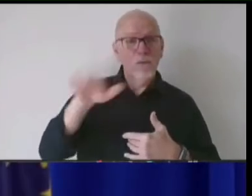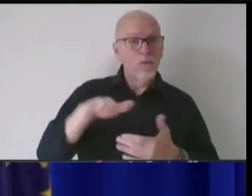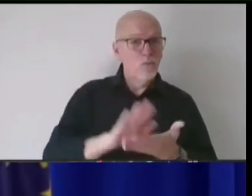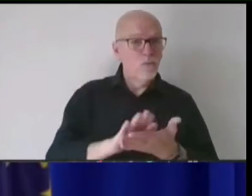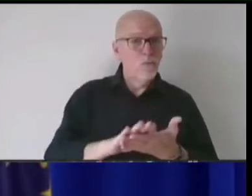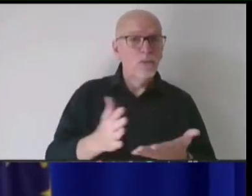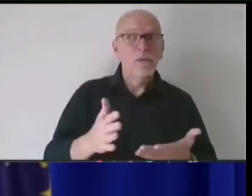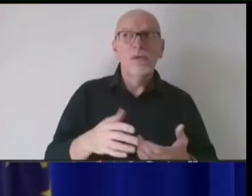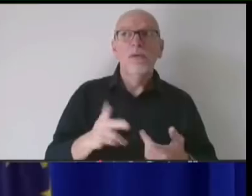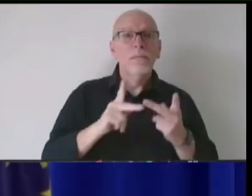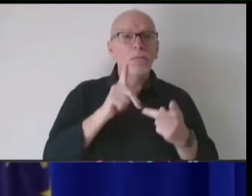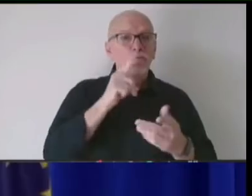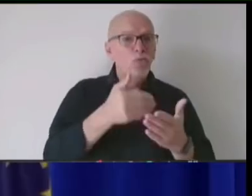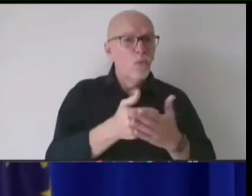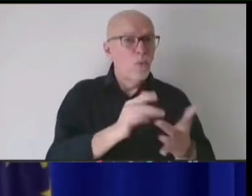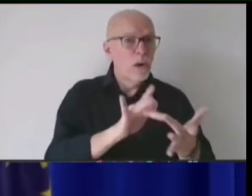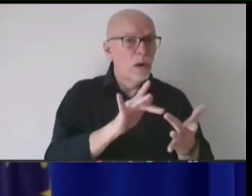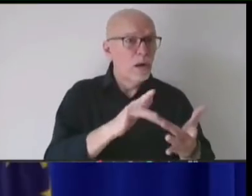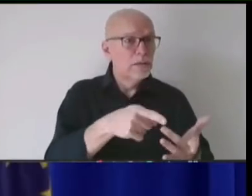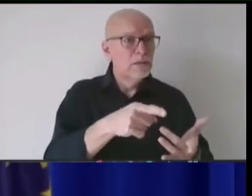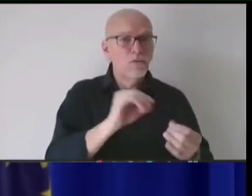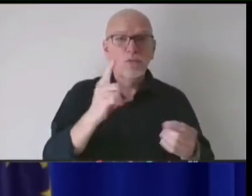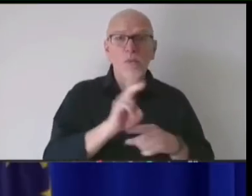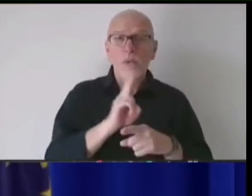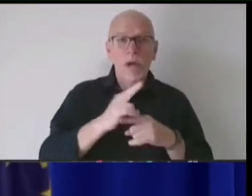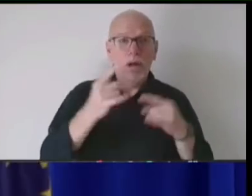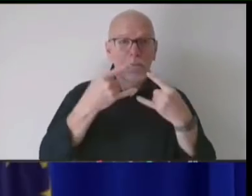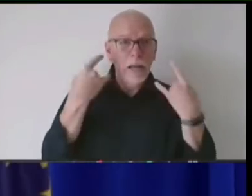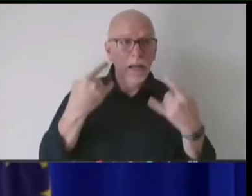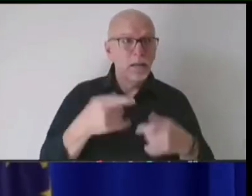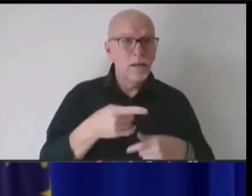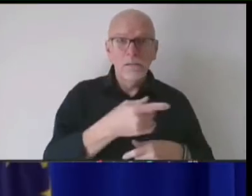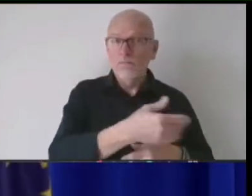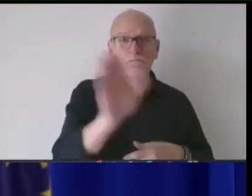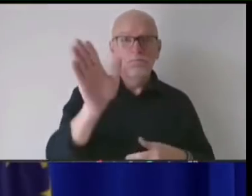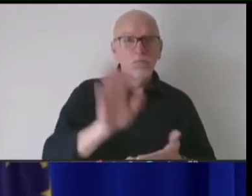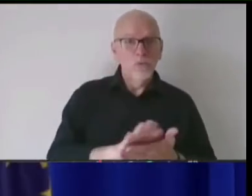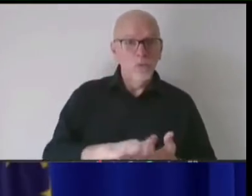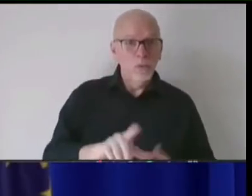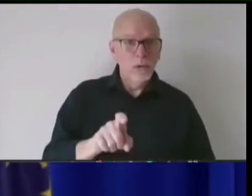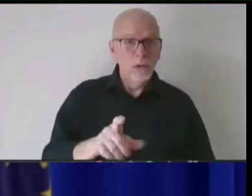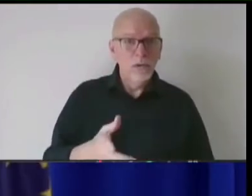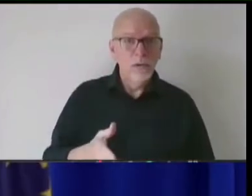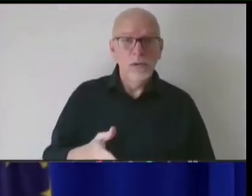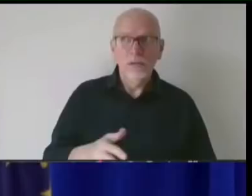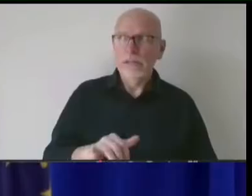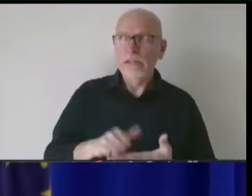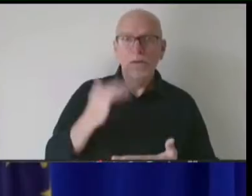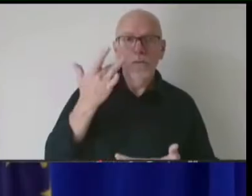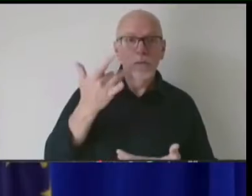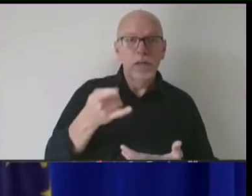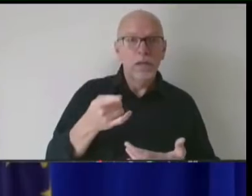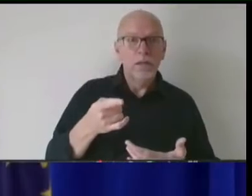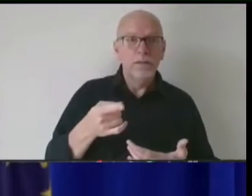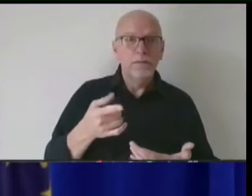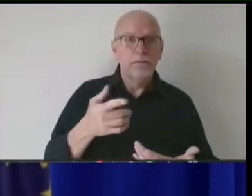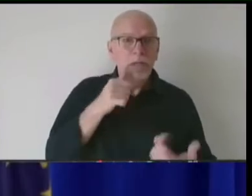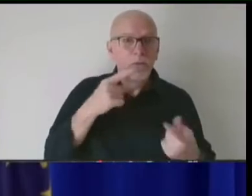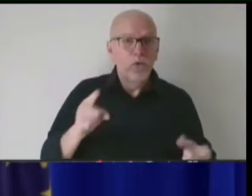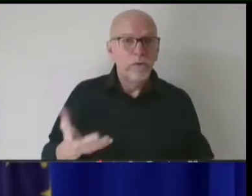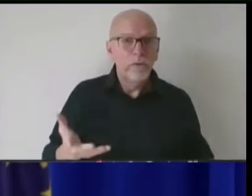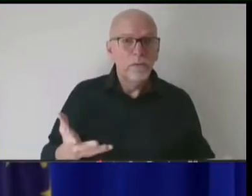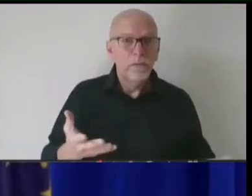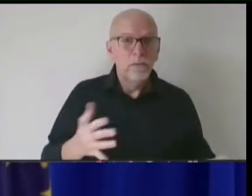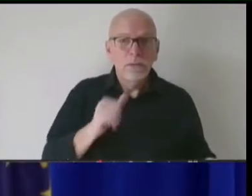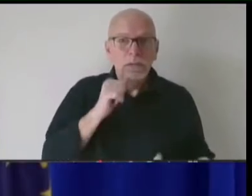are close contacts when nobody's been wearing masks can go ahead and go to school, that's why that concept doesn't work. That